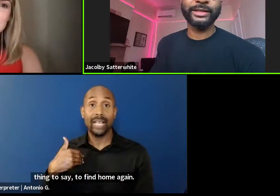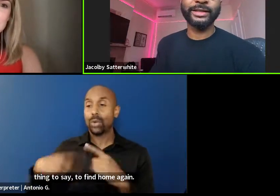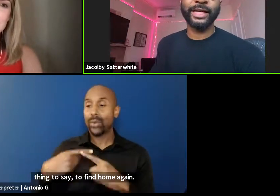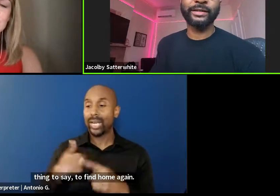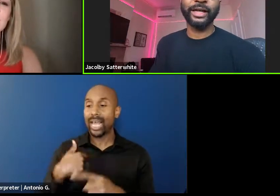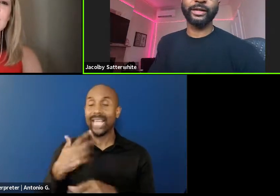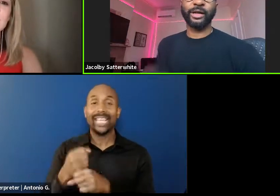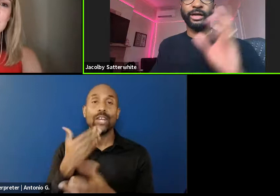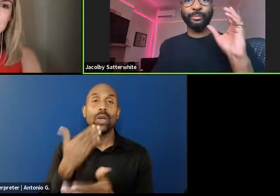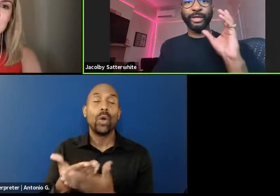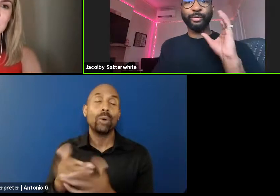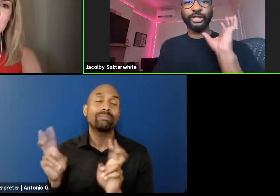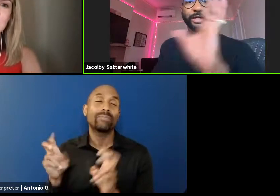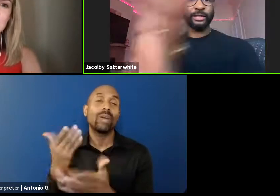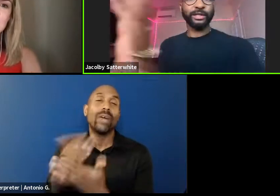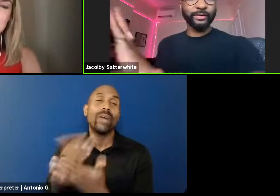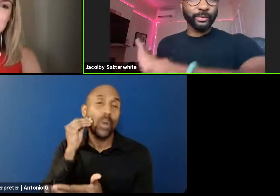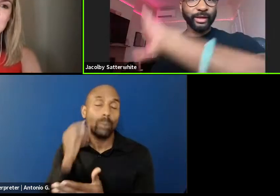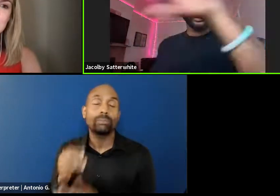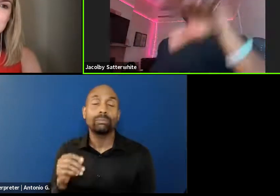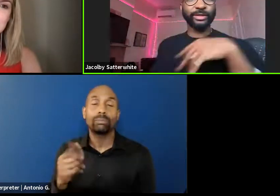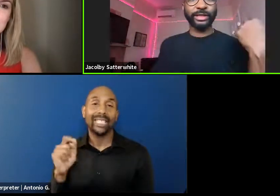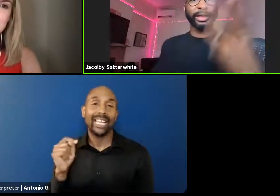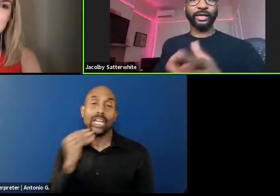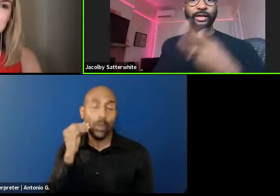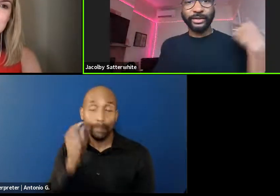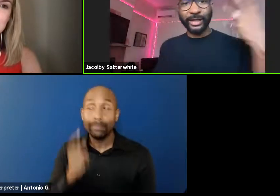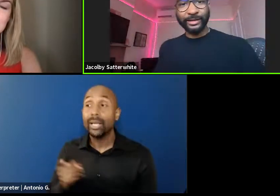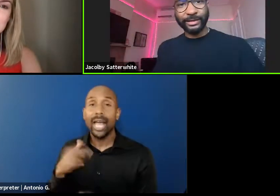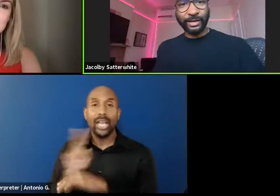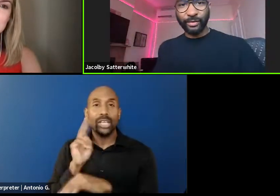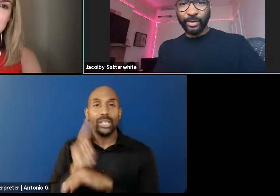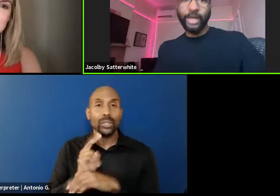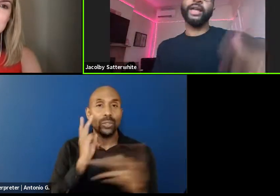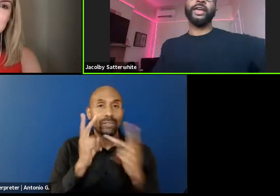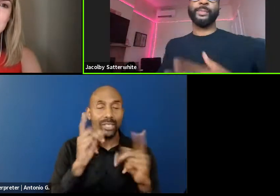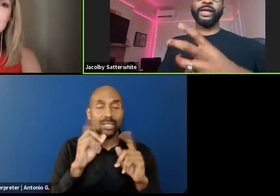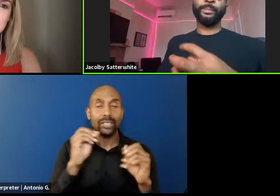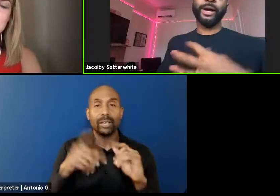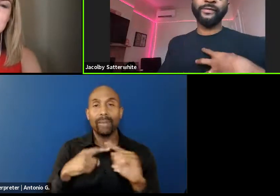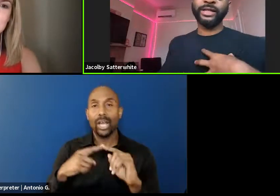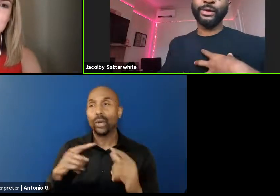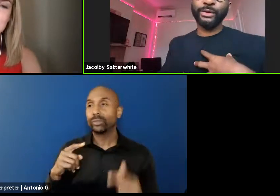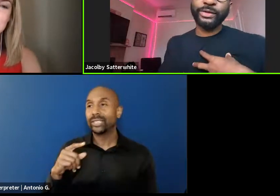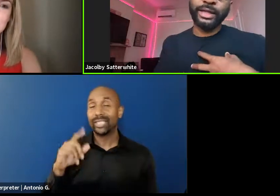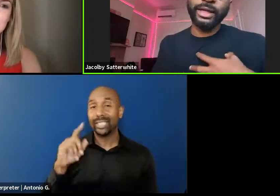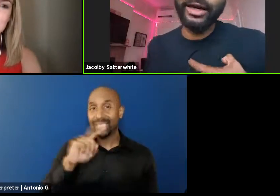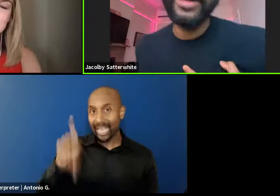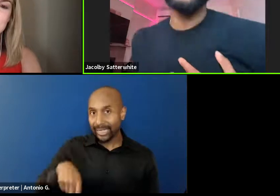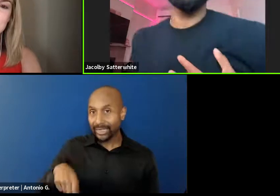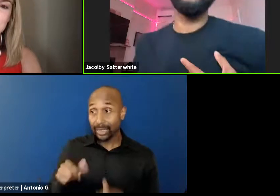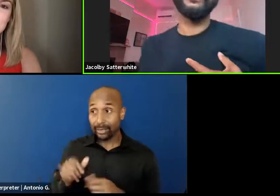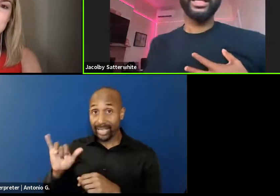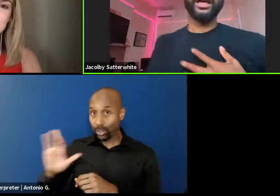Texas inside of like being projected everywhere. Like you see like Texas everywhere. But in my video, you